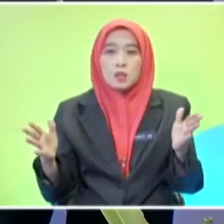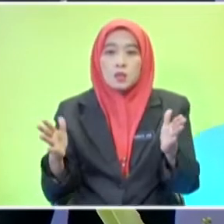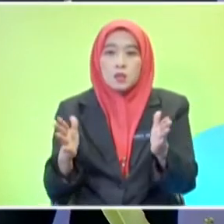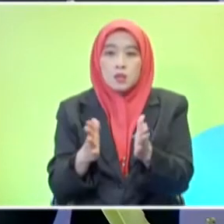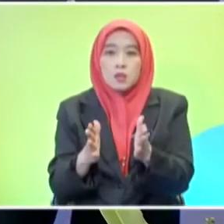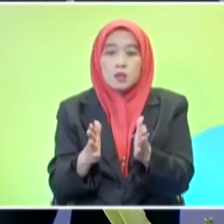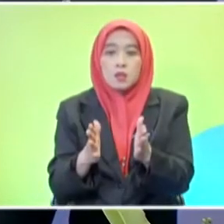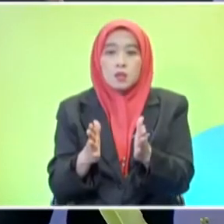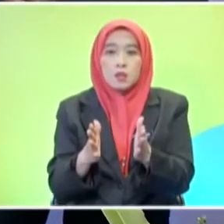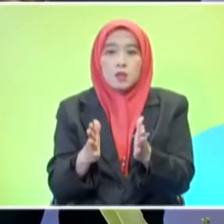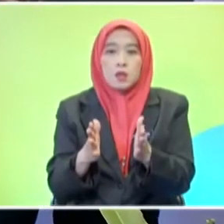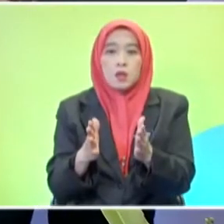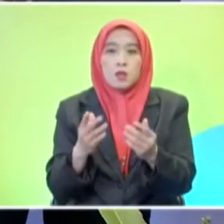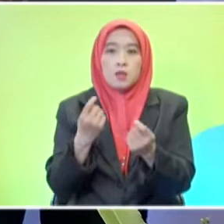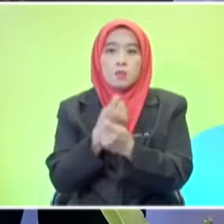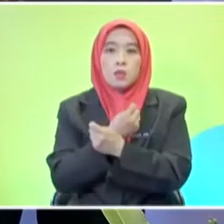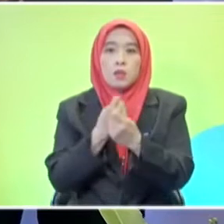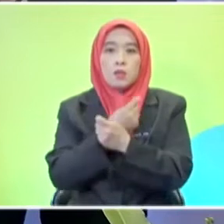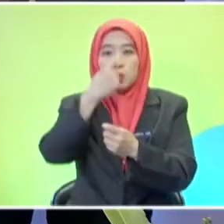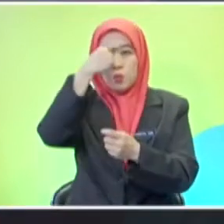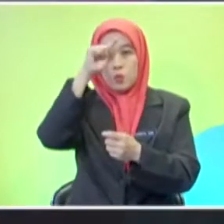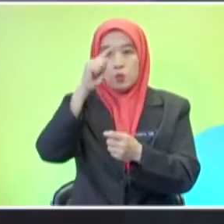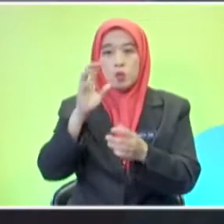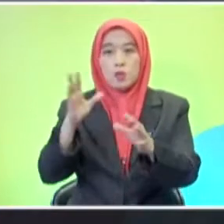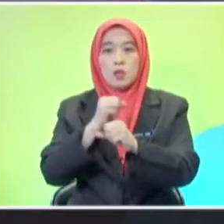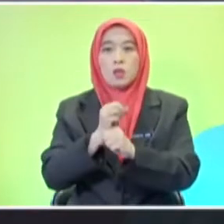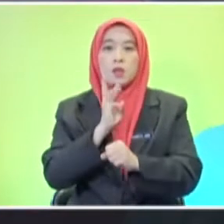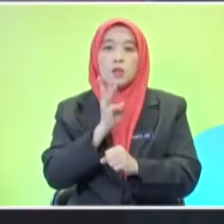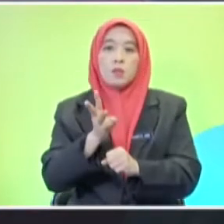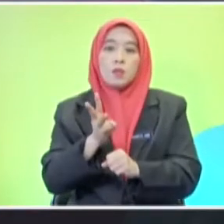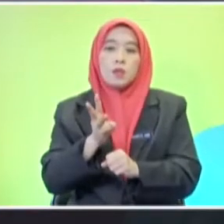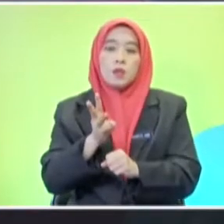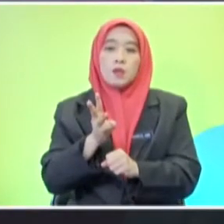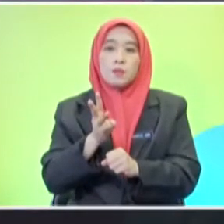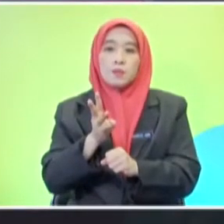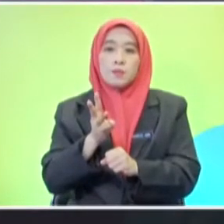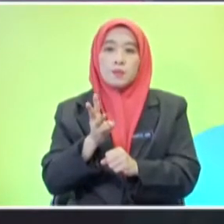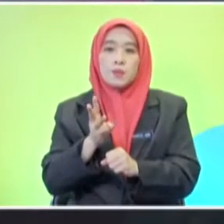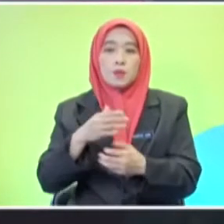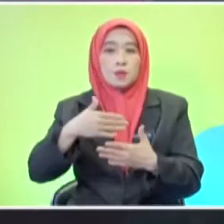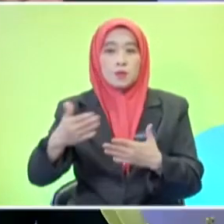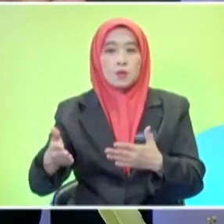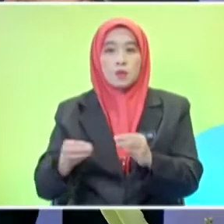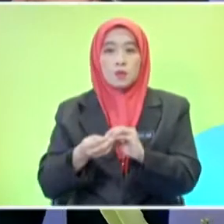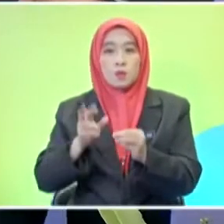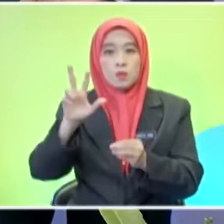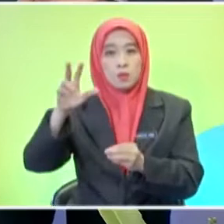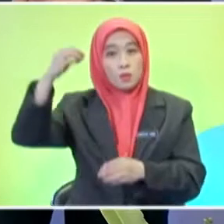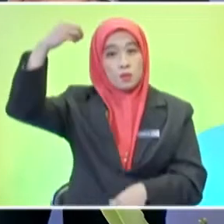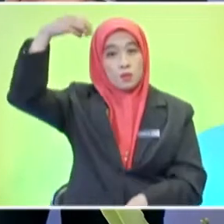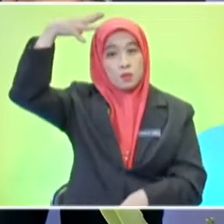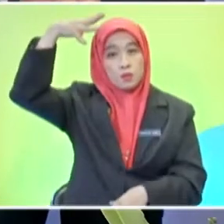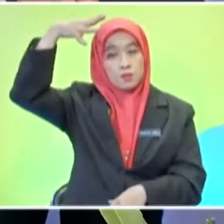lose out in this competition for water. Right, okay. Okay, next is sunlight.